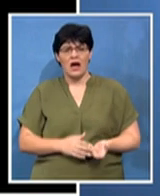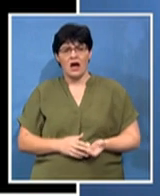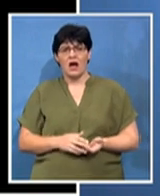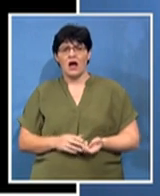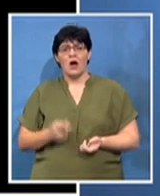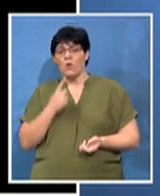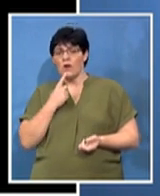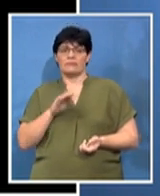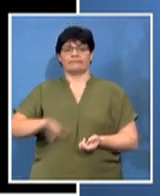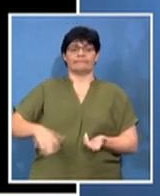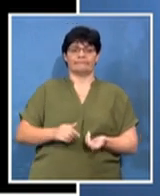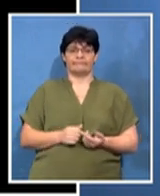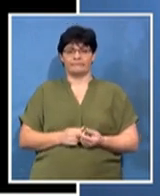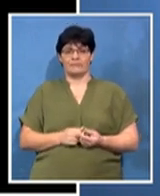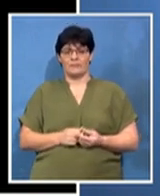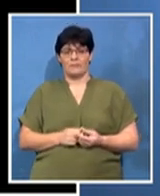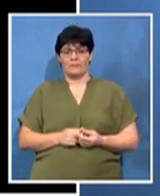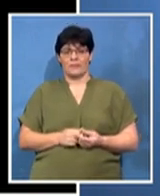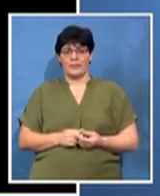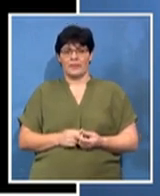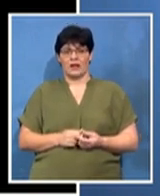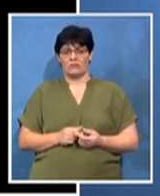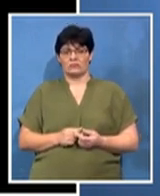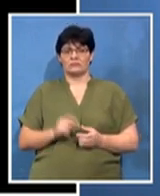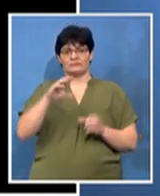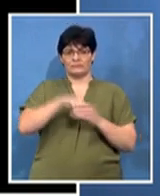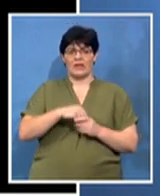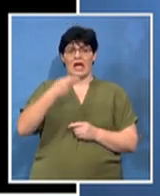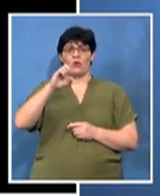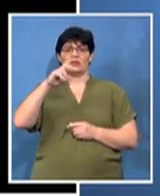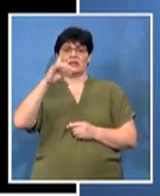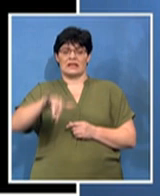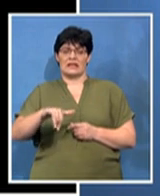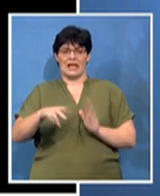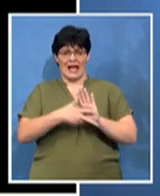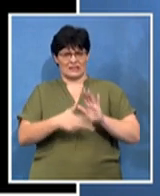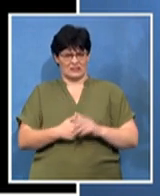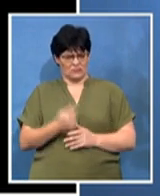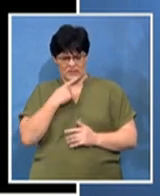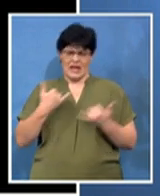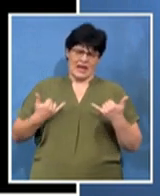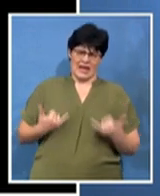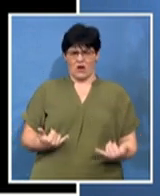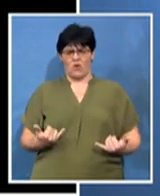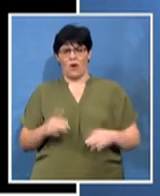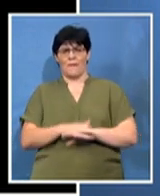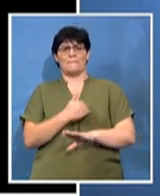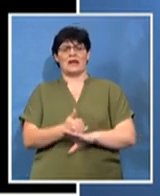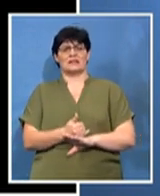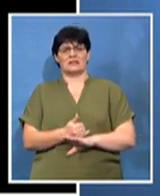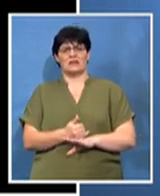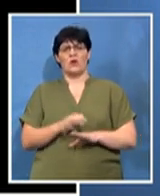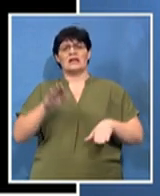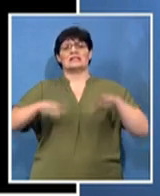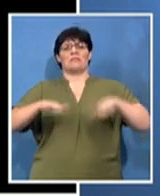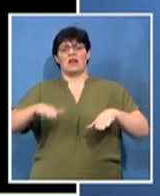mentioning or invoking the Heraldry Act in this case, and are saying that now they are only basing it on the similarities between us and the logo. Already that tells